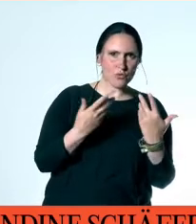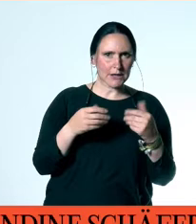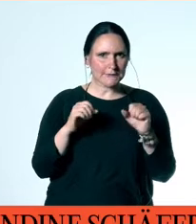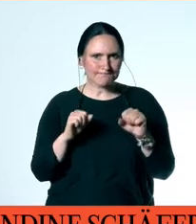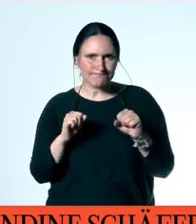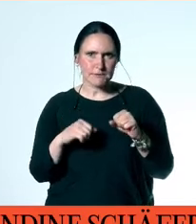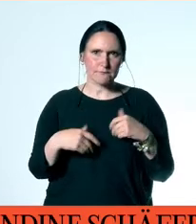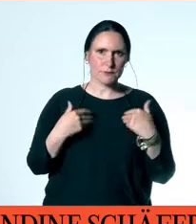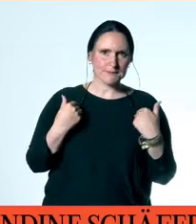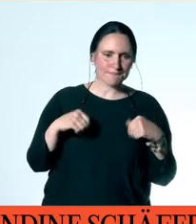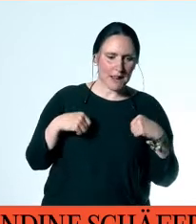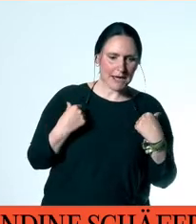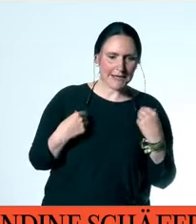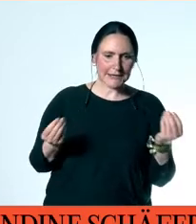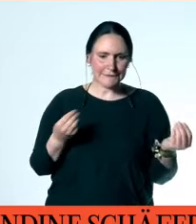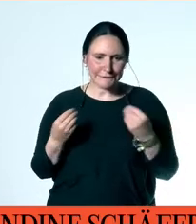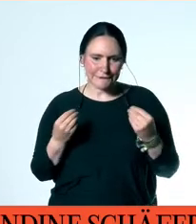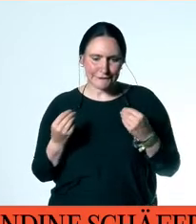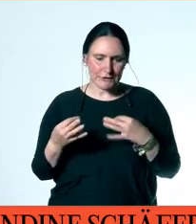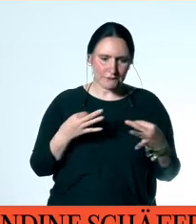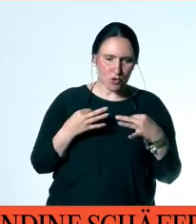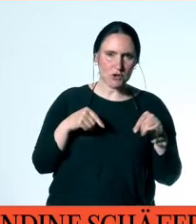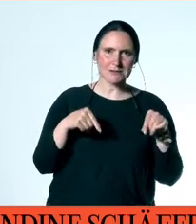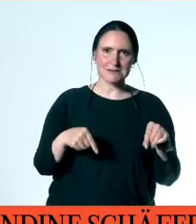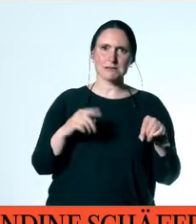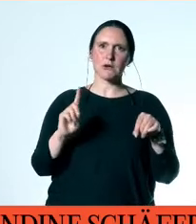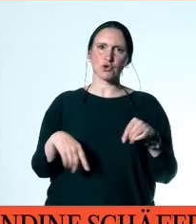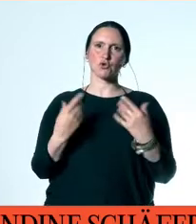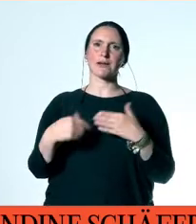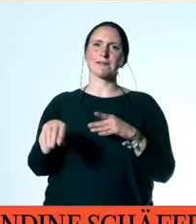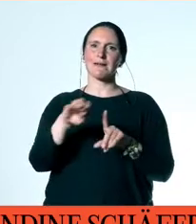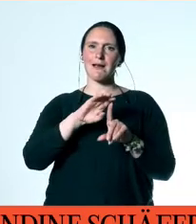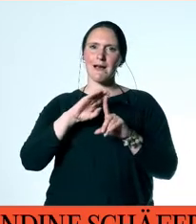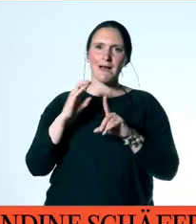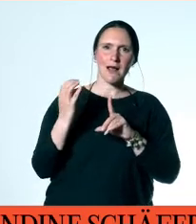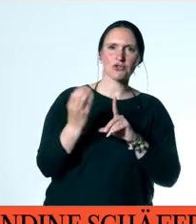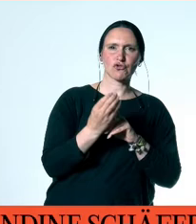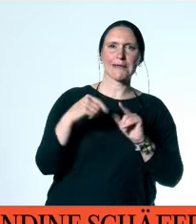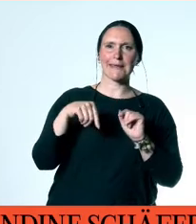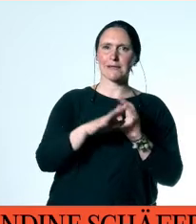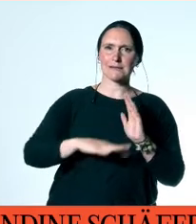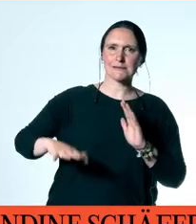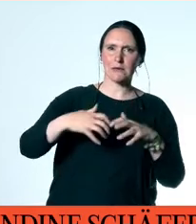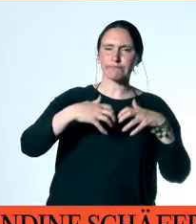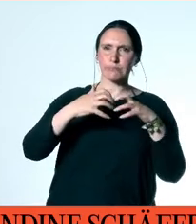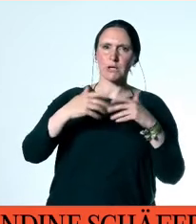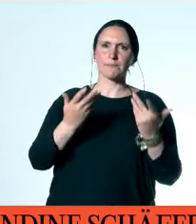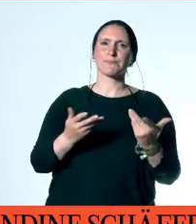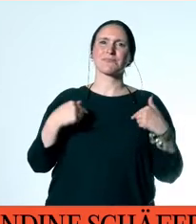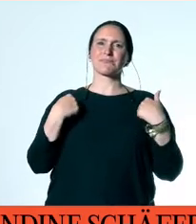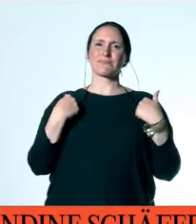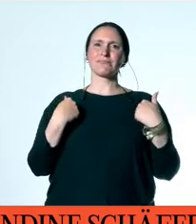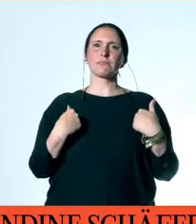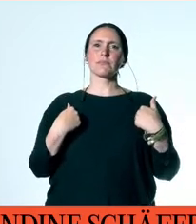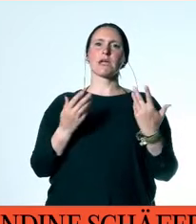are part of a generation that are kind of culturally displaced. And on top of that, being a queer person of color, there's